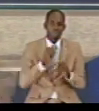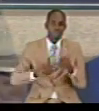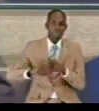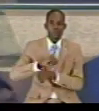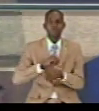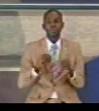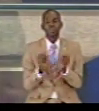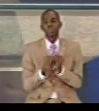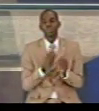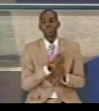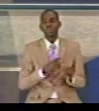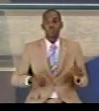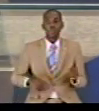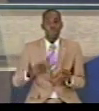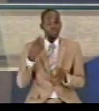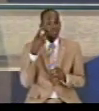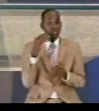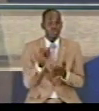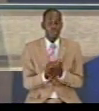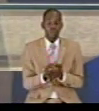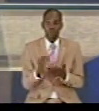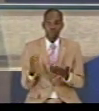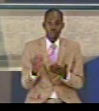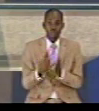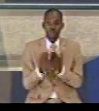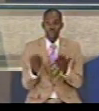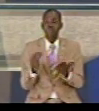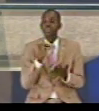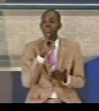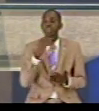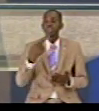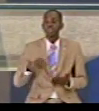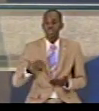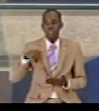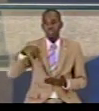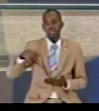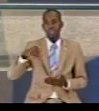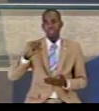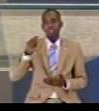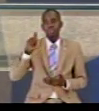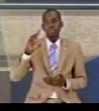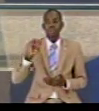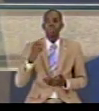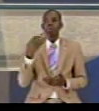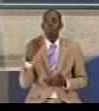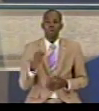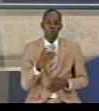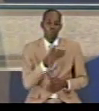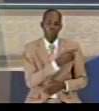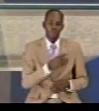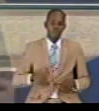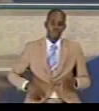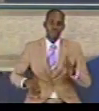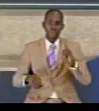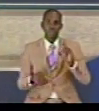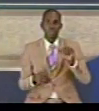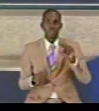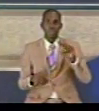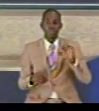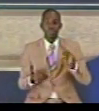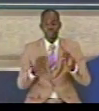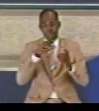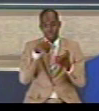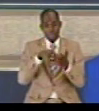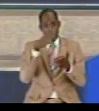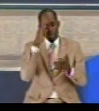psalm, it's the psalm of David, a king. Many battles to fight, many things to look into, and yet